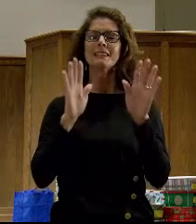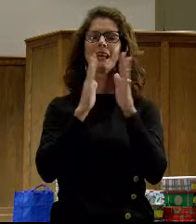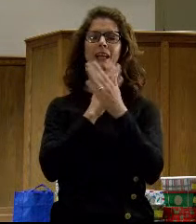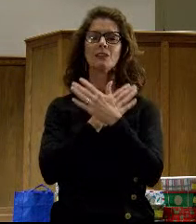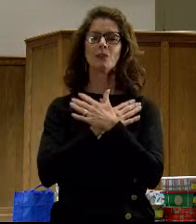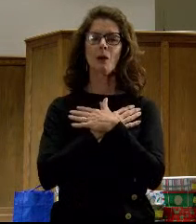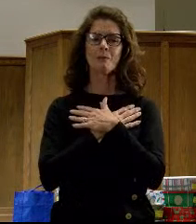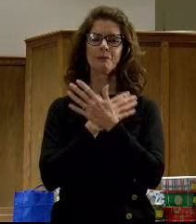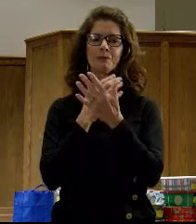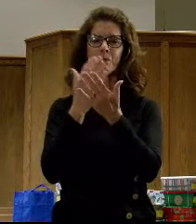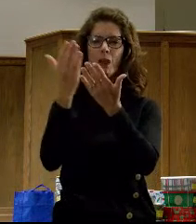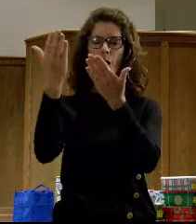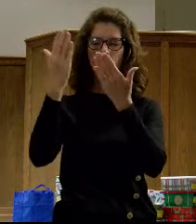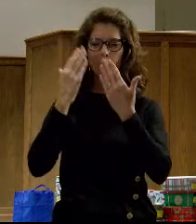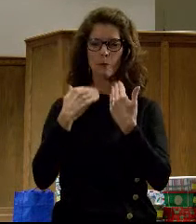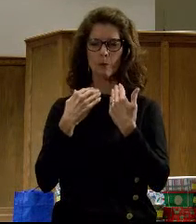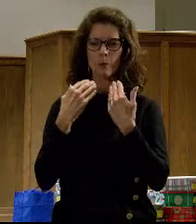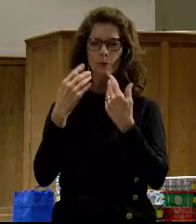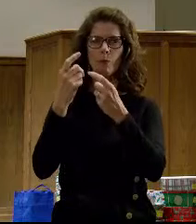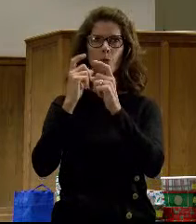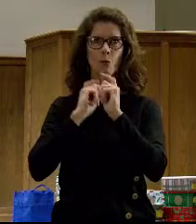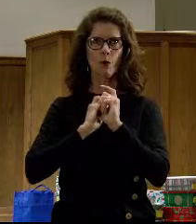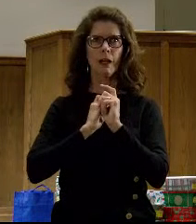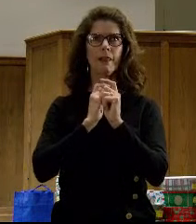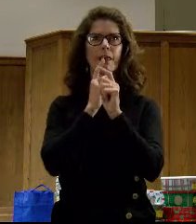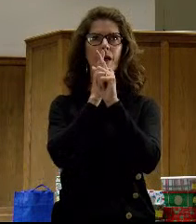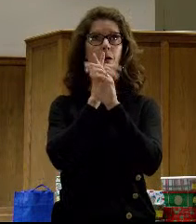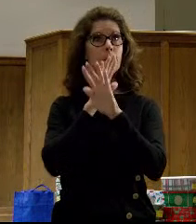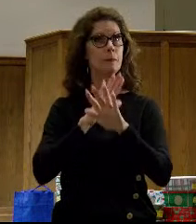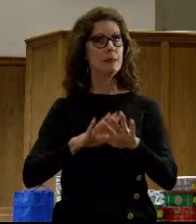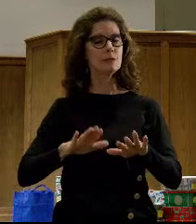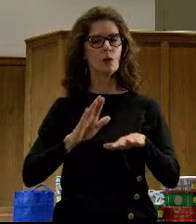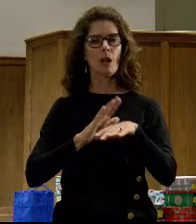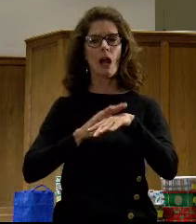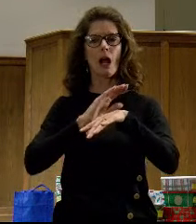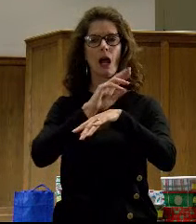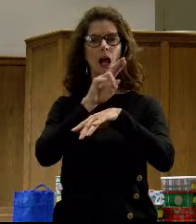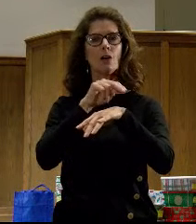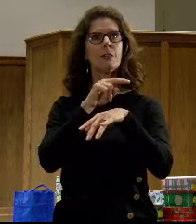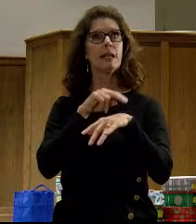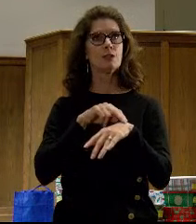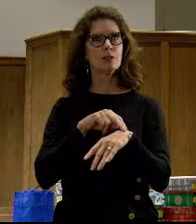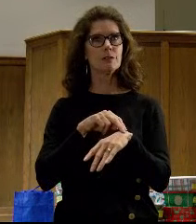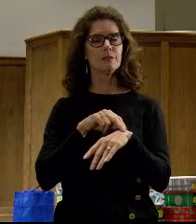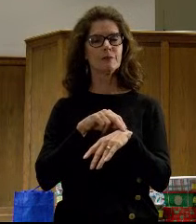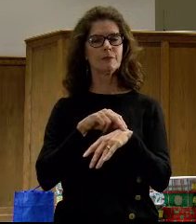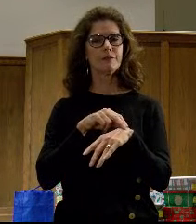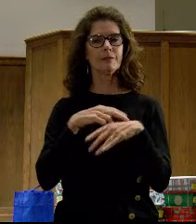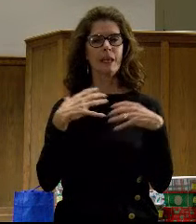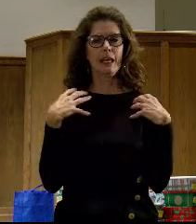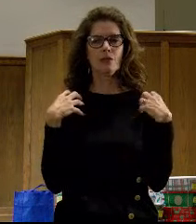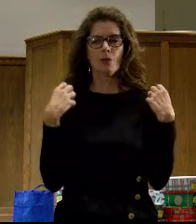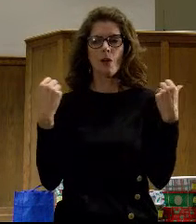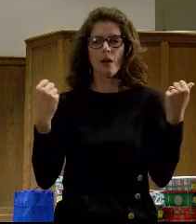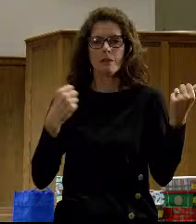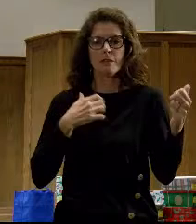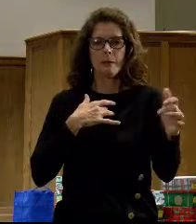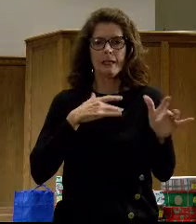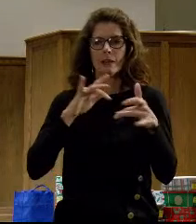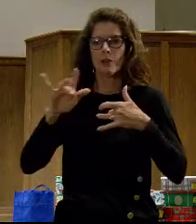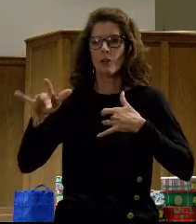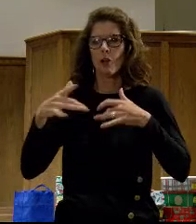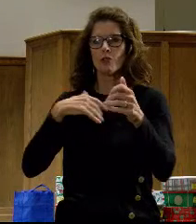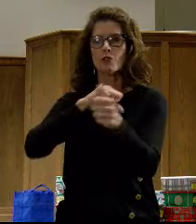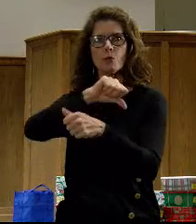pray that you will bring that peace and calm upon our nation and that you will draw us closer to one another and closer to